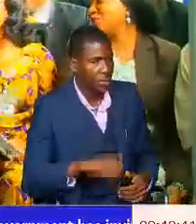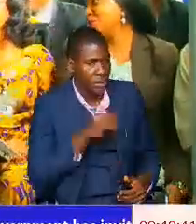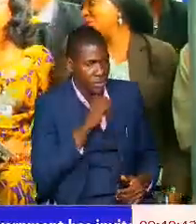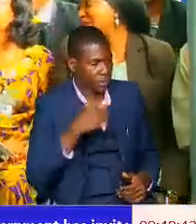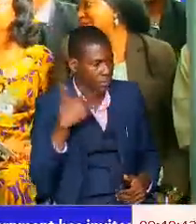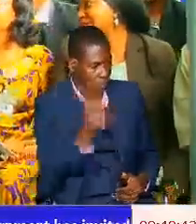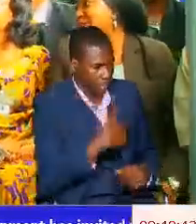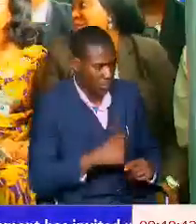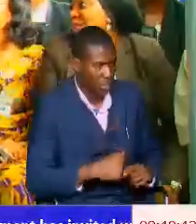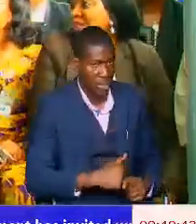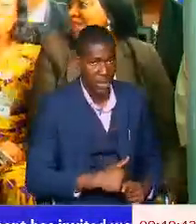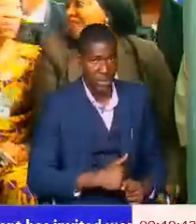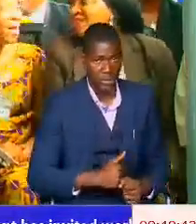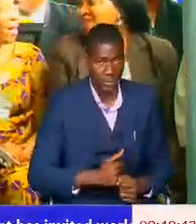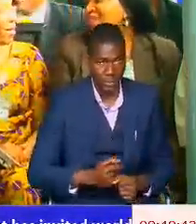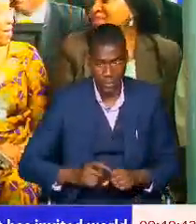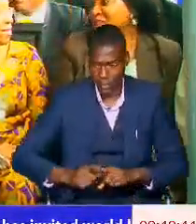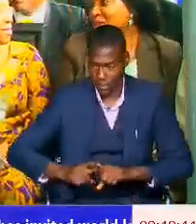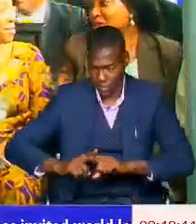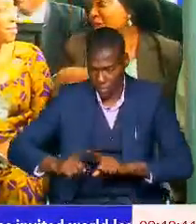they use online. This application.